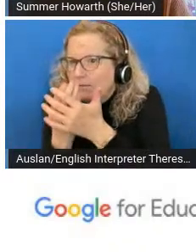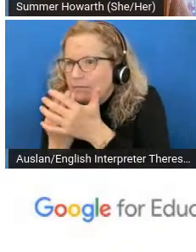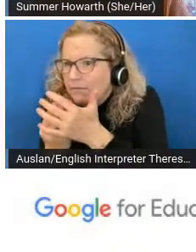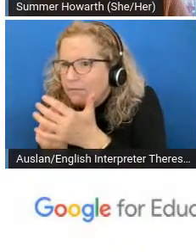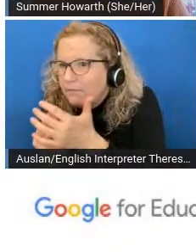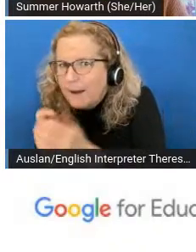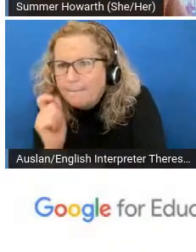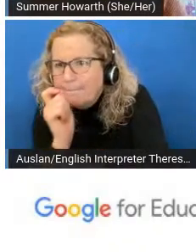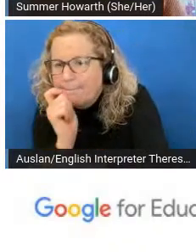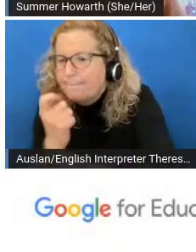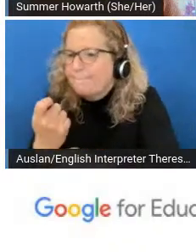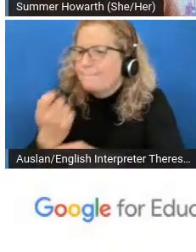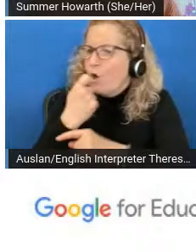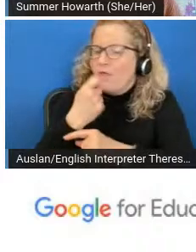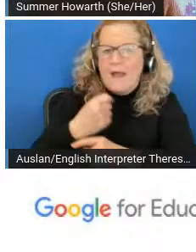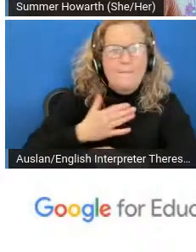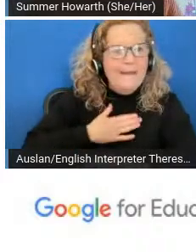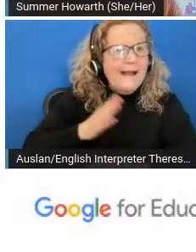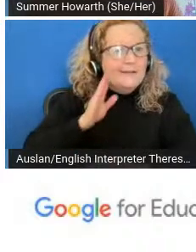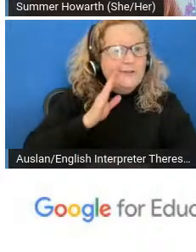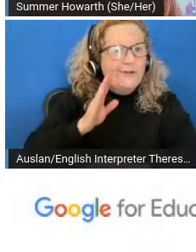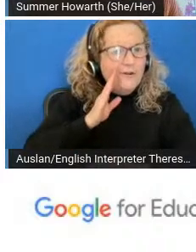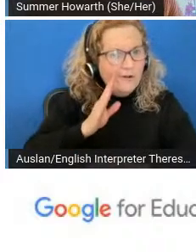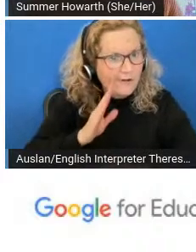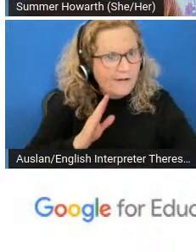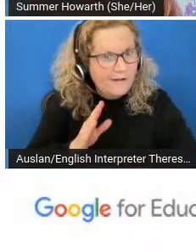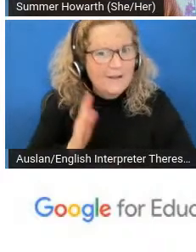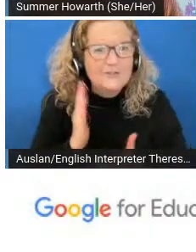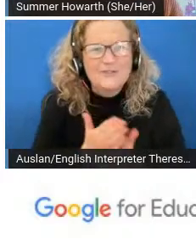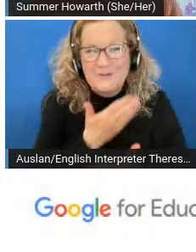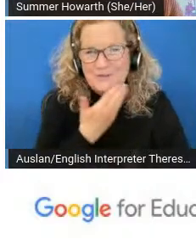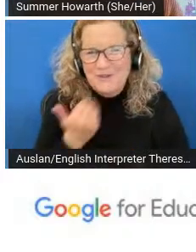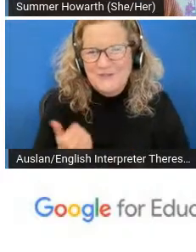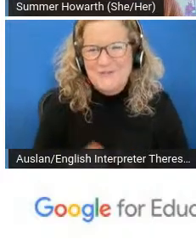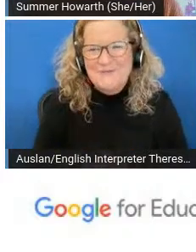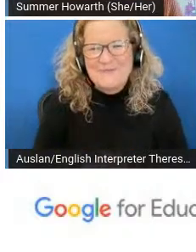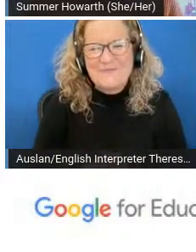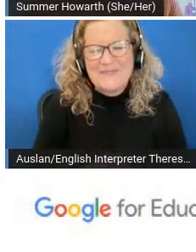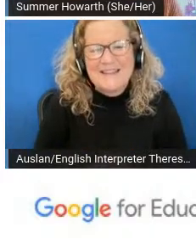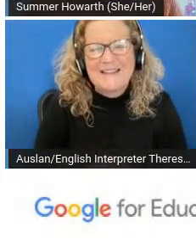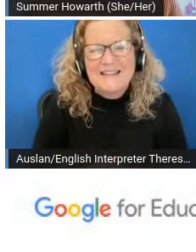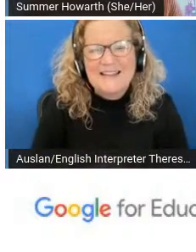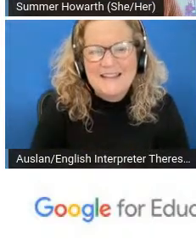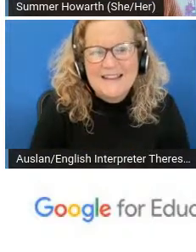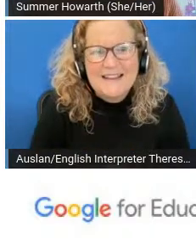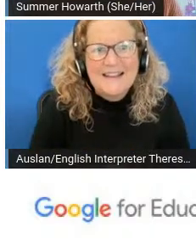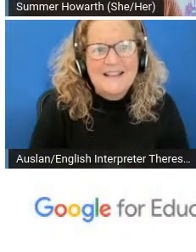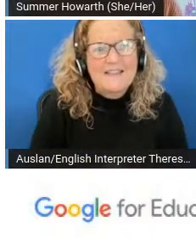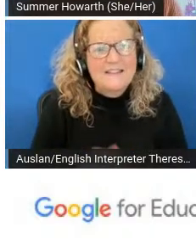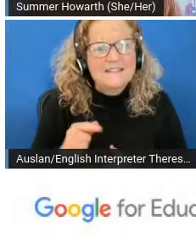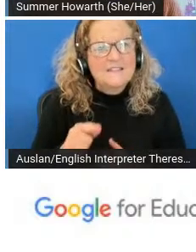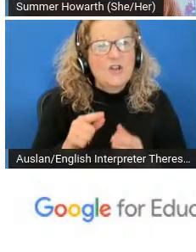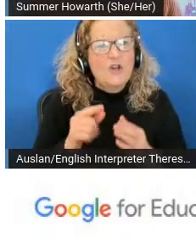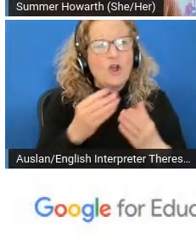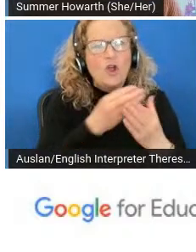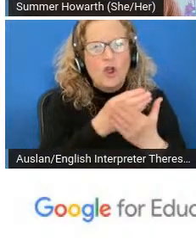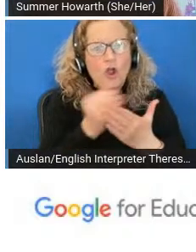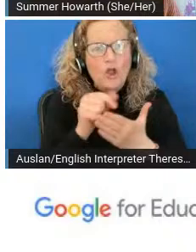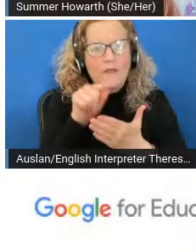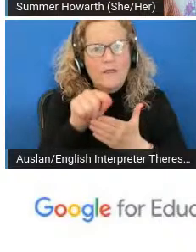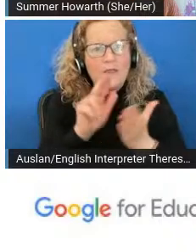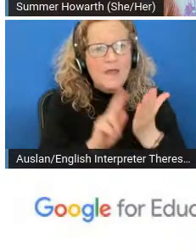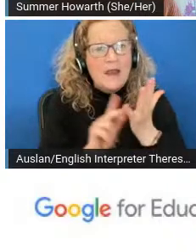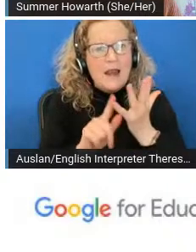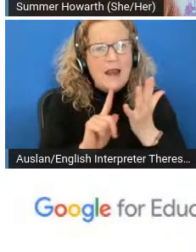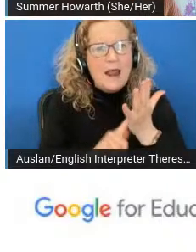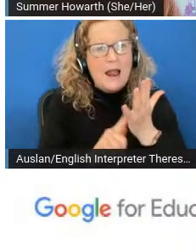it's the most beautiful thing. So this is earth.nullschool.net, and as you can see, it's